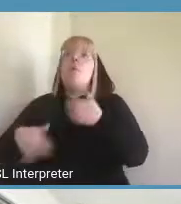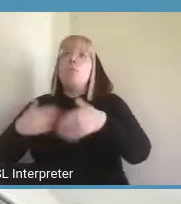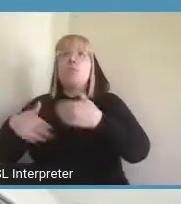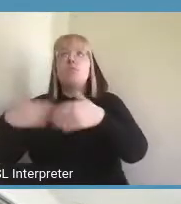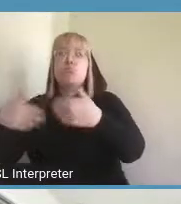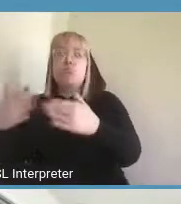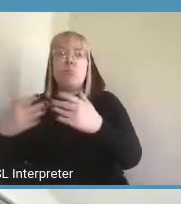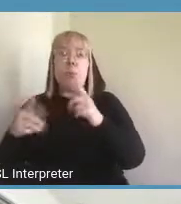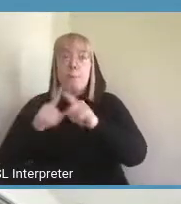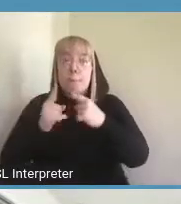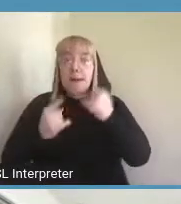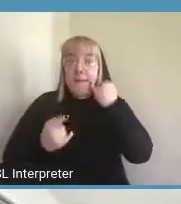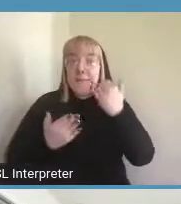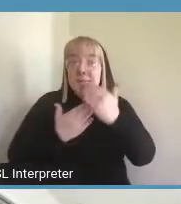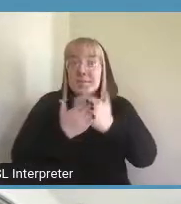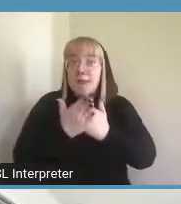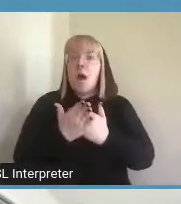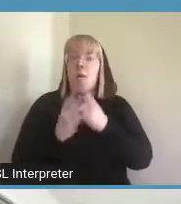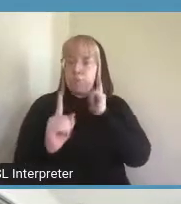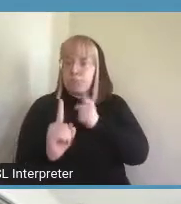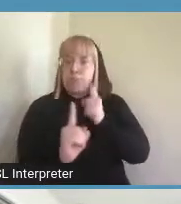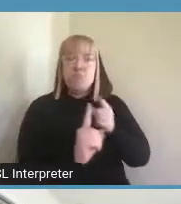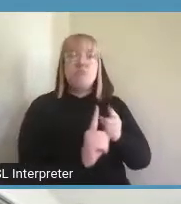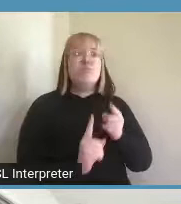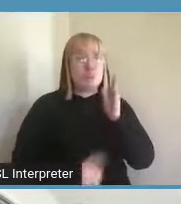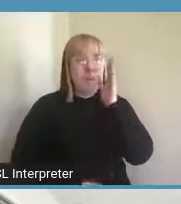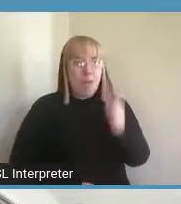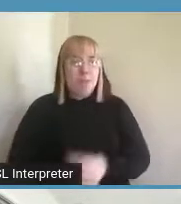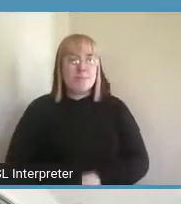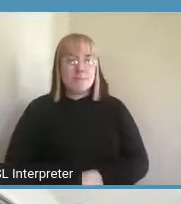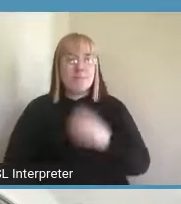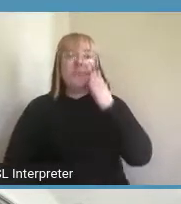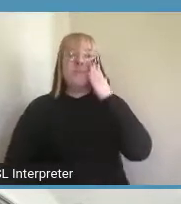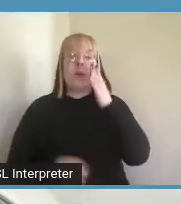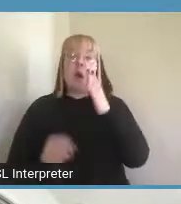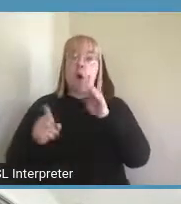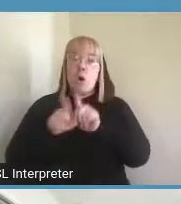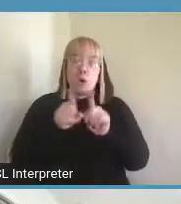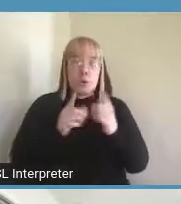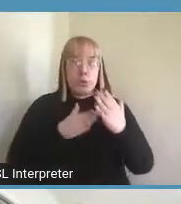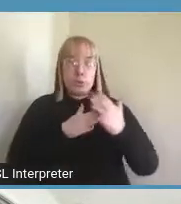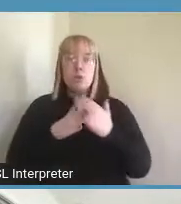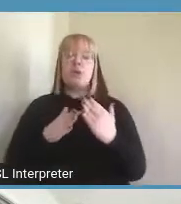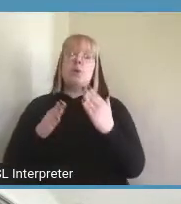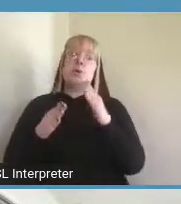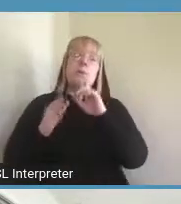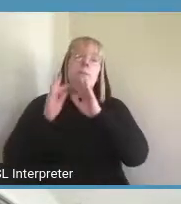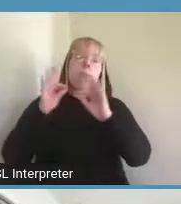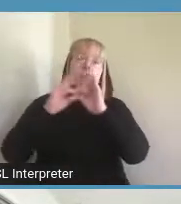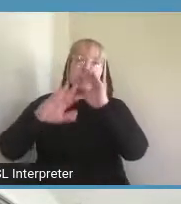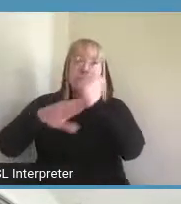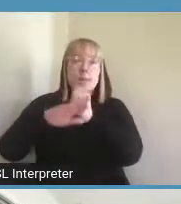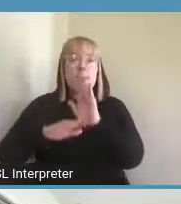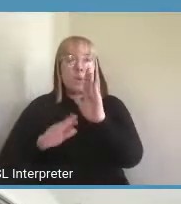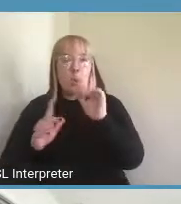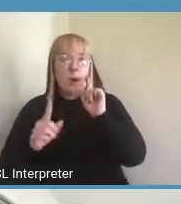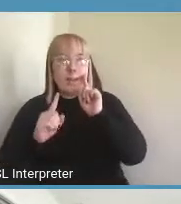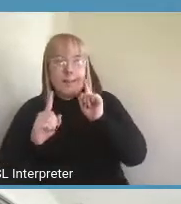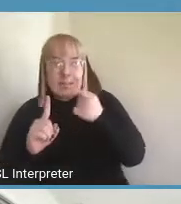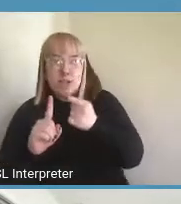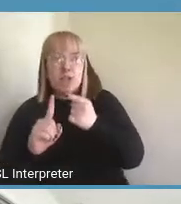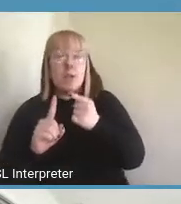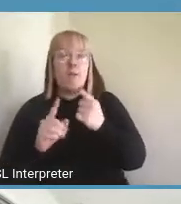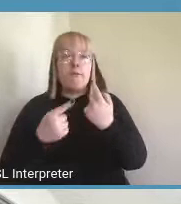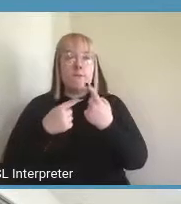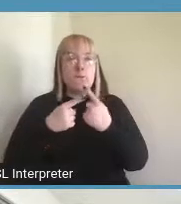and being really targeted with what you're looking for. He also really shared the importance of setting your intention for success. So yes, the